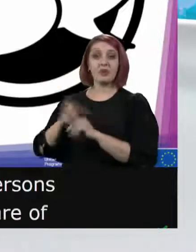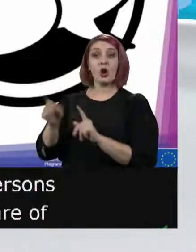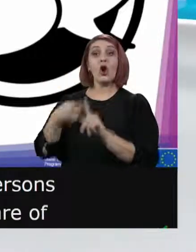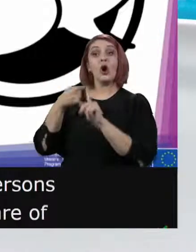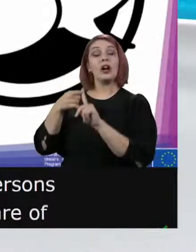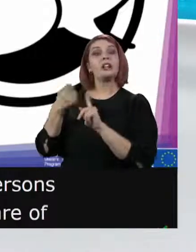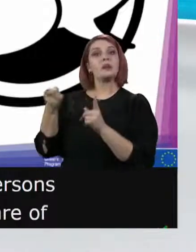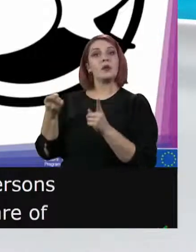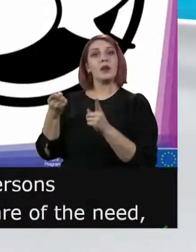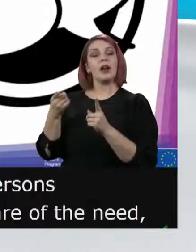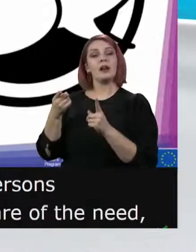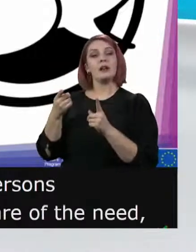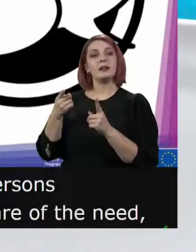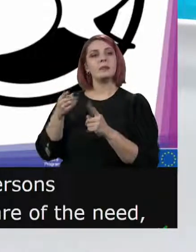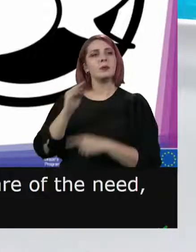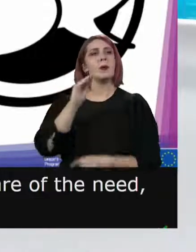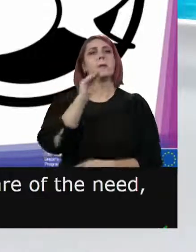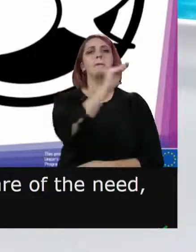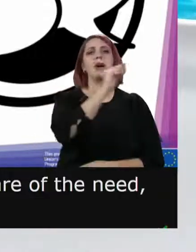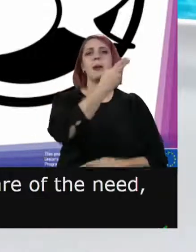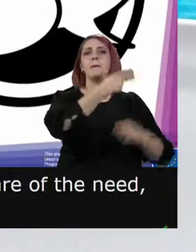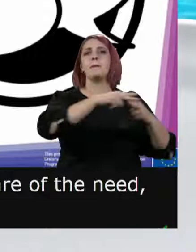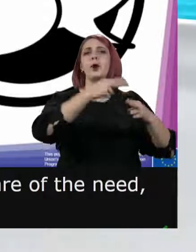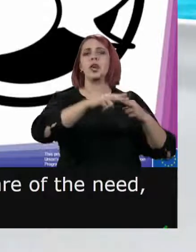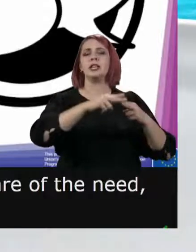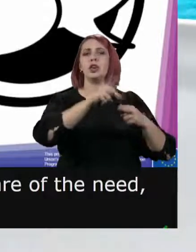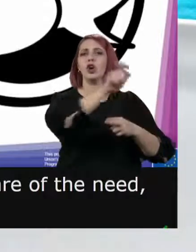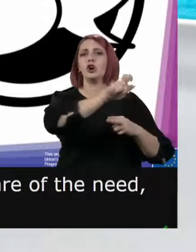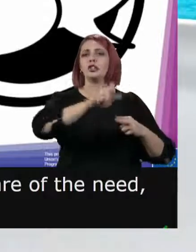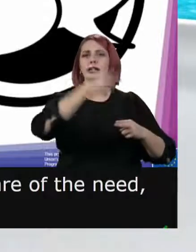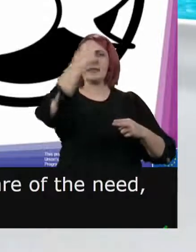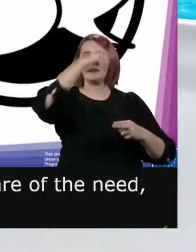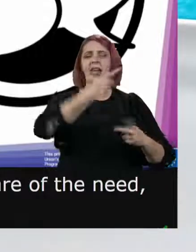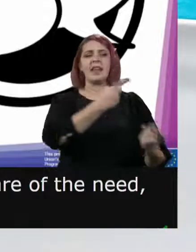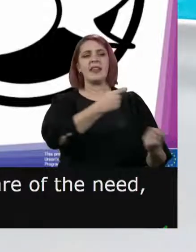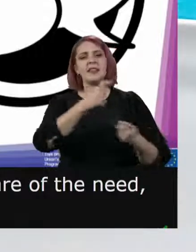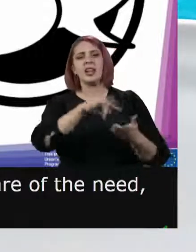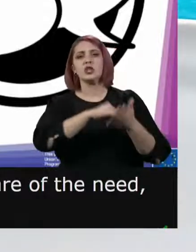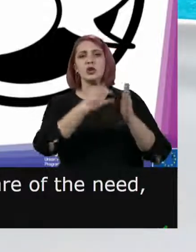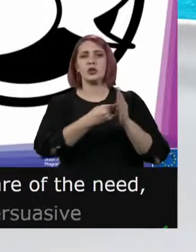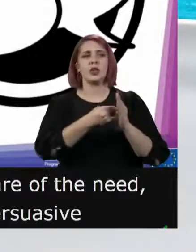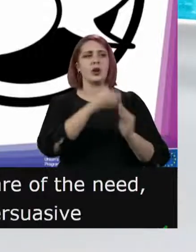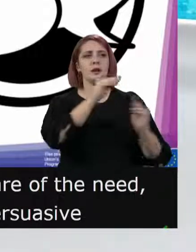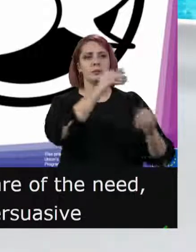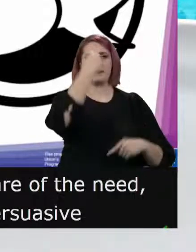of the solutions, but really includes a persuasive business case.